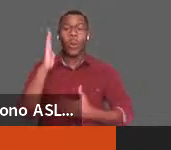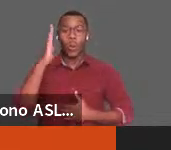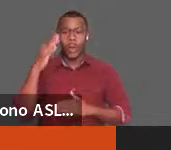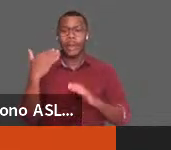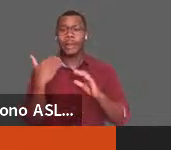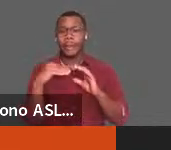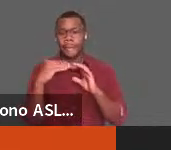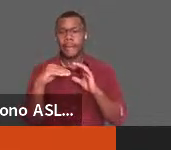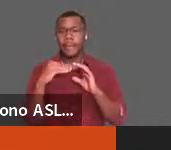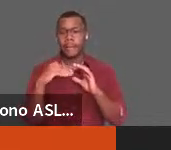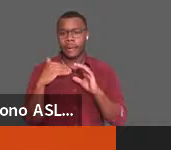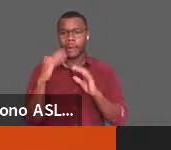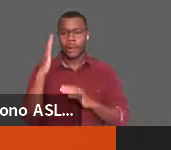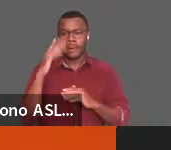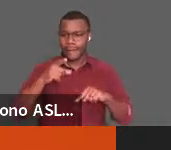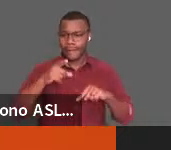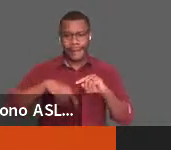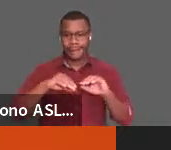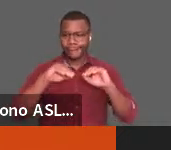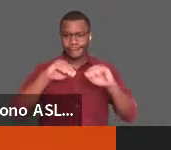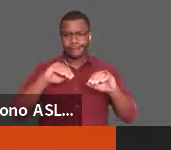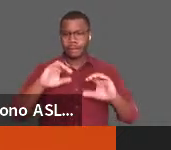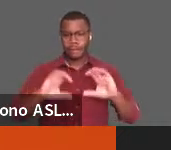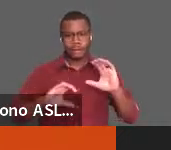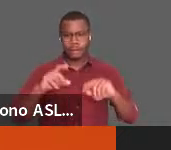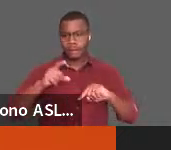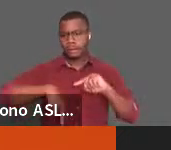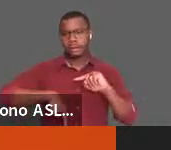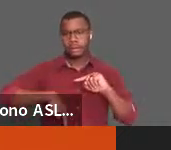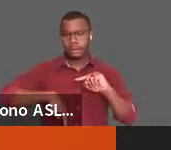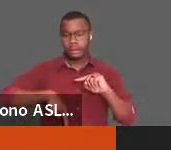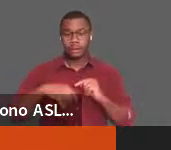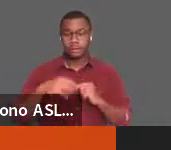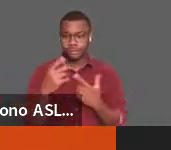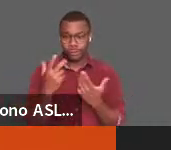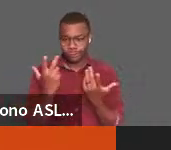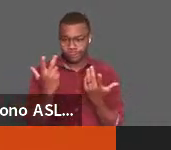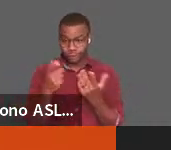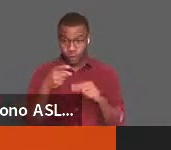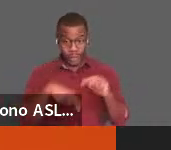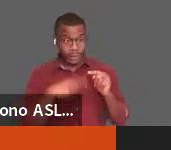results on the chat for those who are not able to see it.